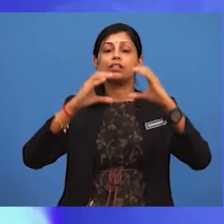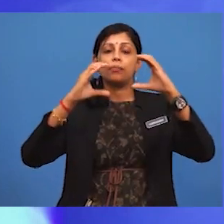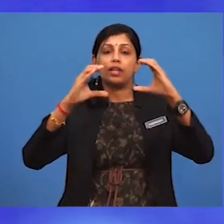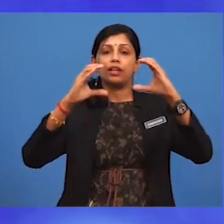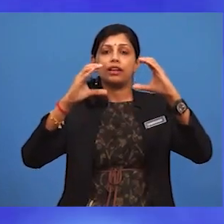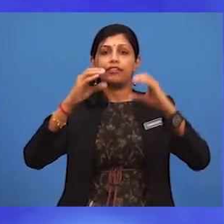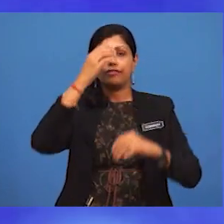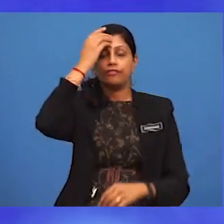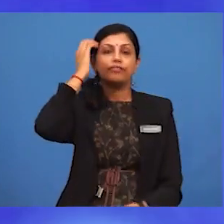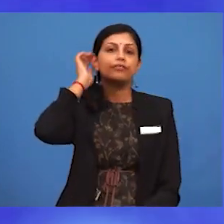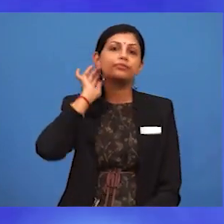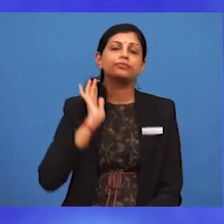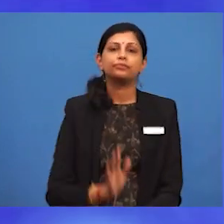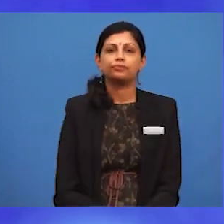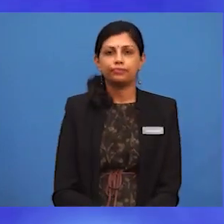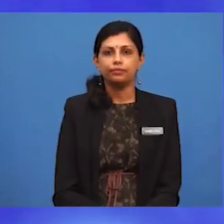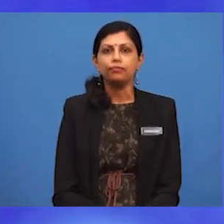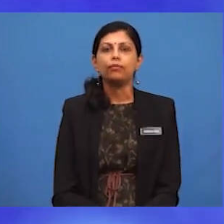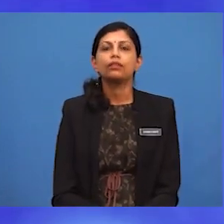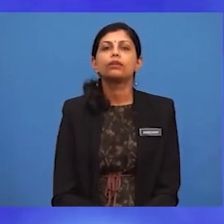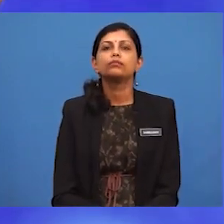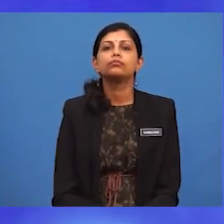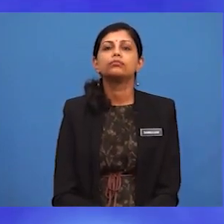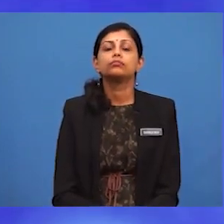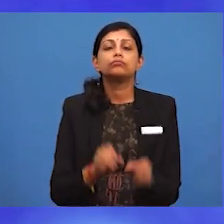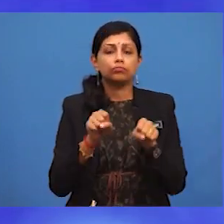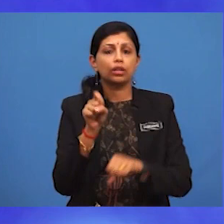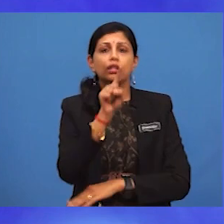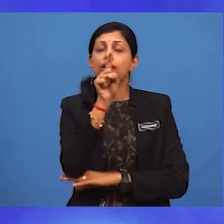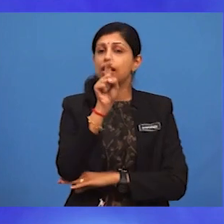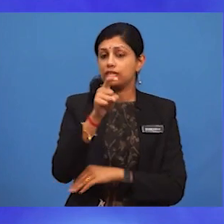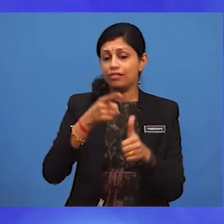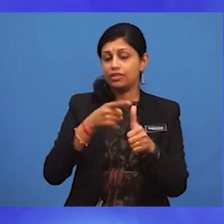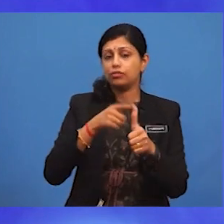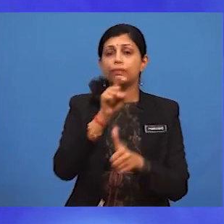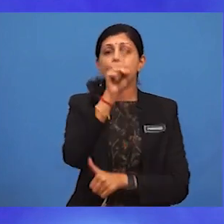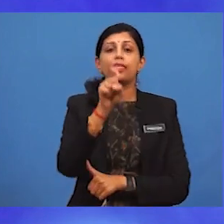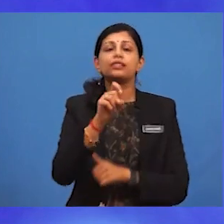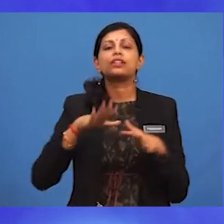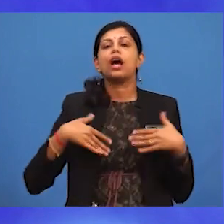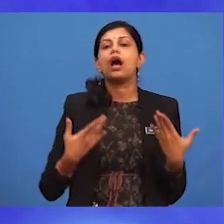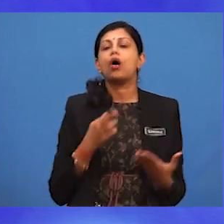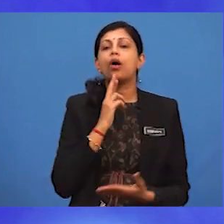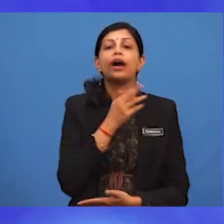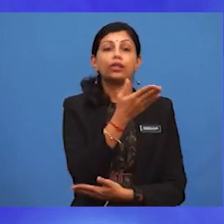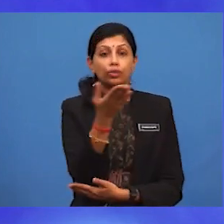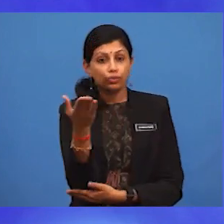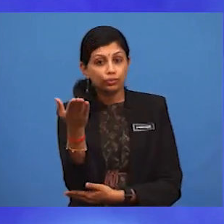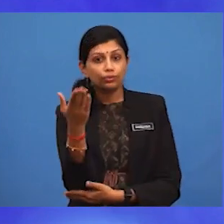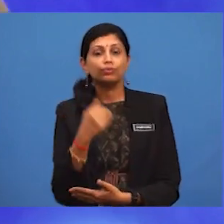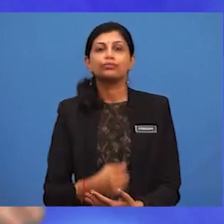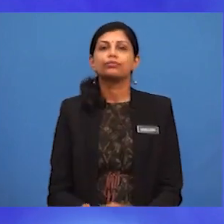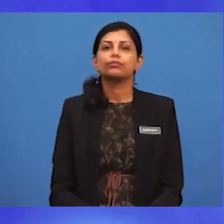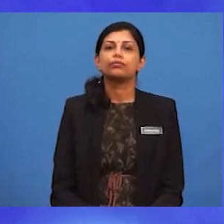introduction. In the introduction, you can ask your sister how she has been keeping